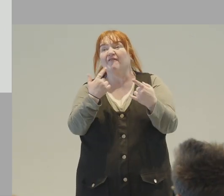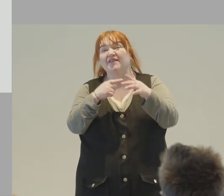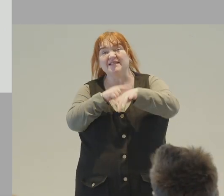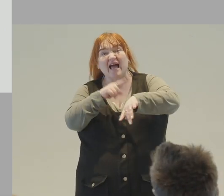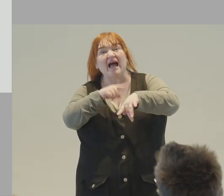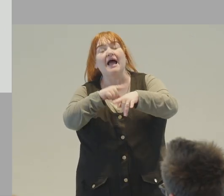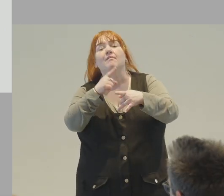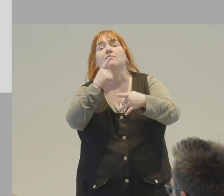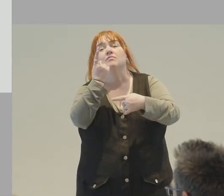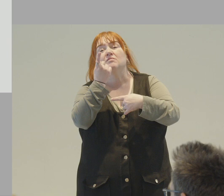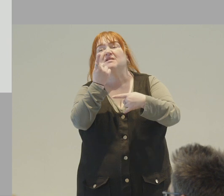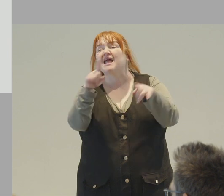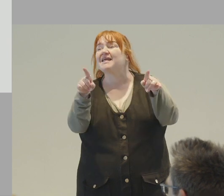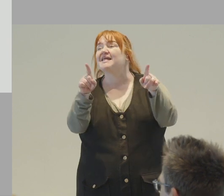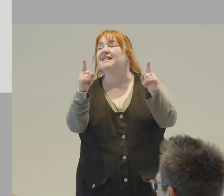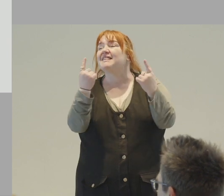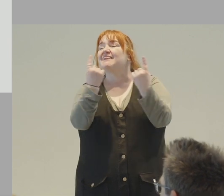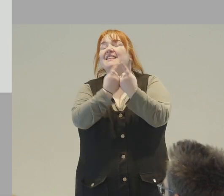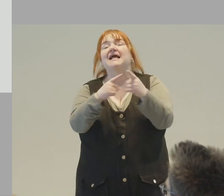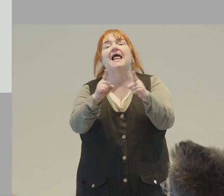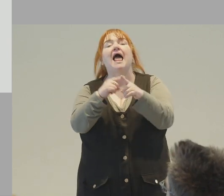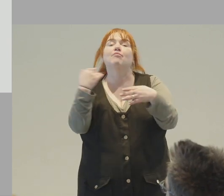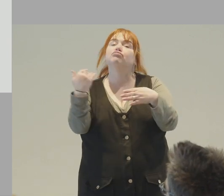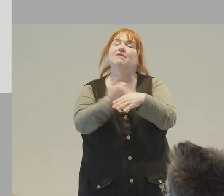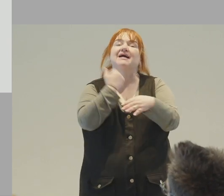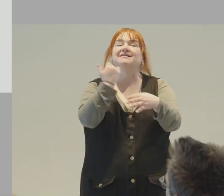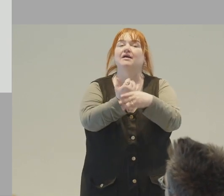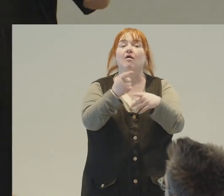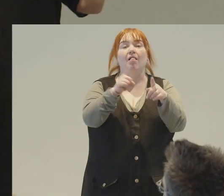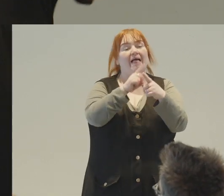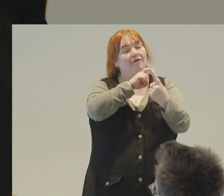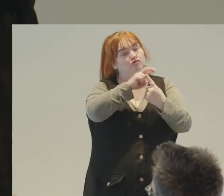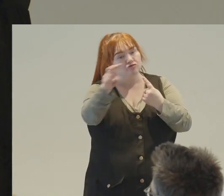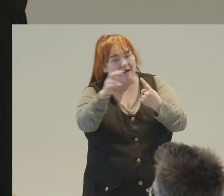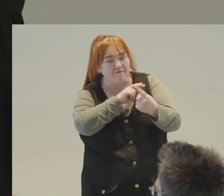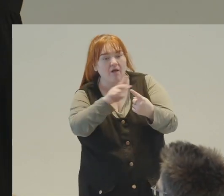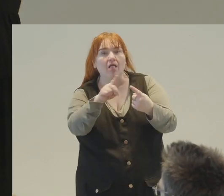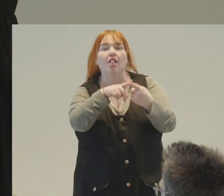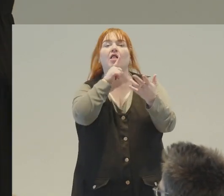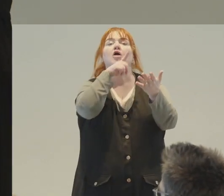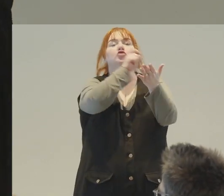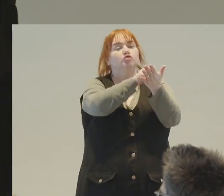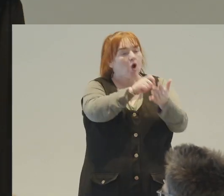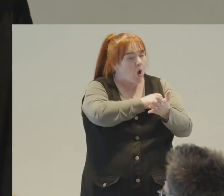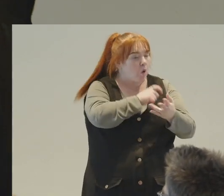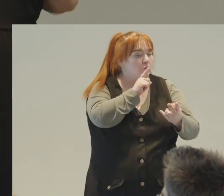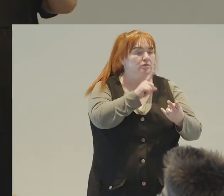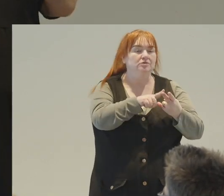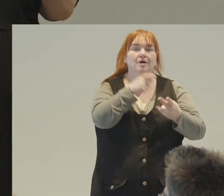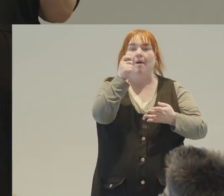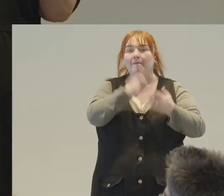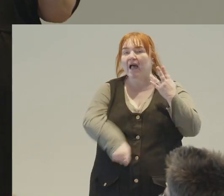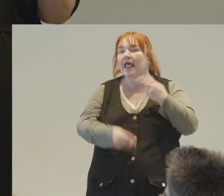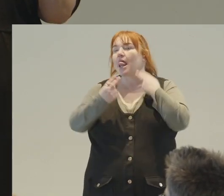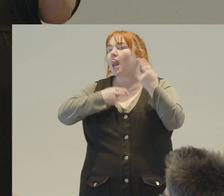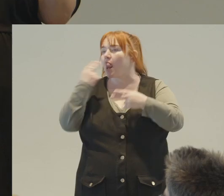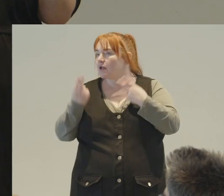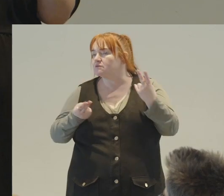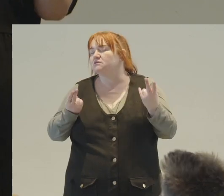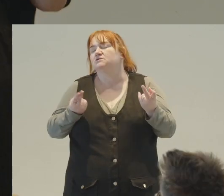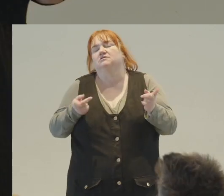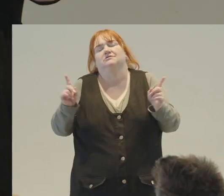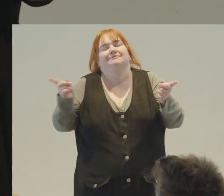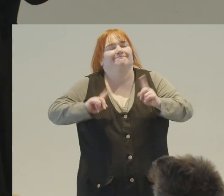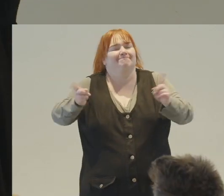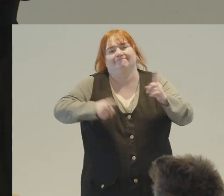be getting somebody to where they need to be. It can be making notes. It could be running out to get somebody lunch so that they can rest properly on their